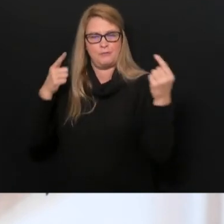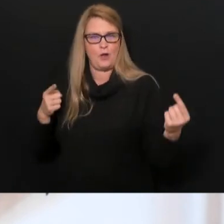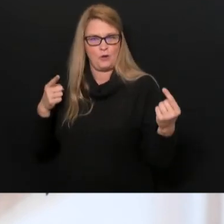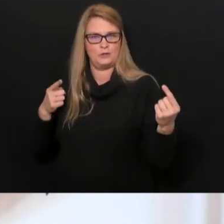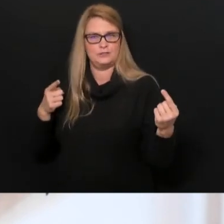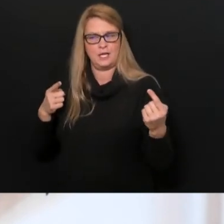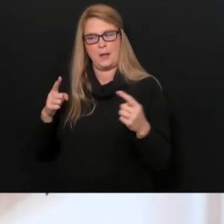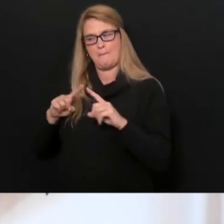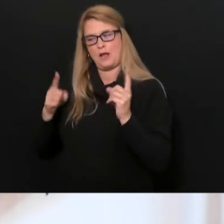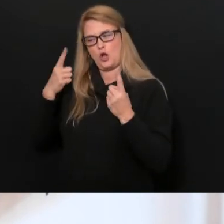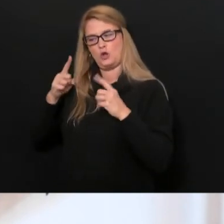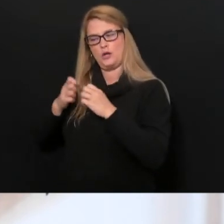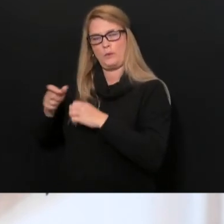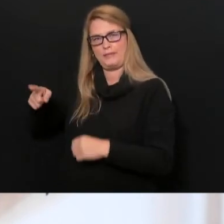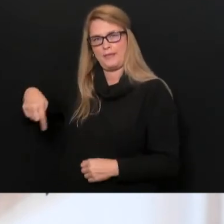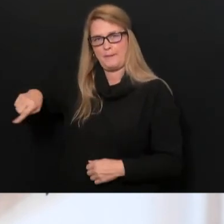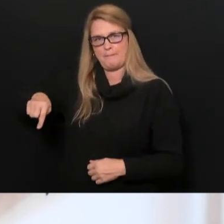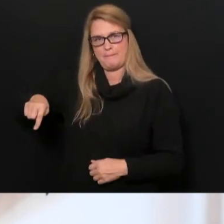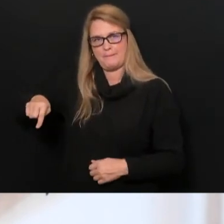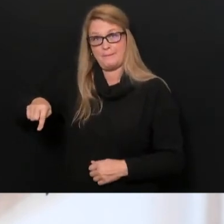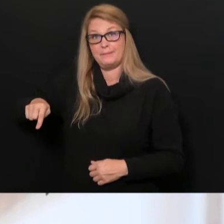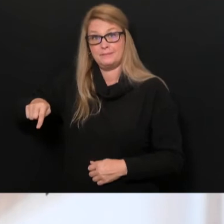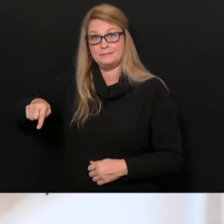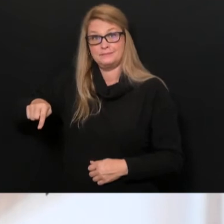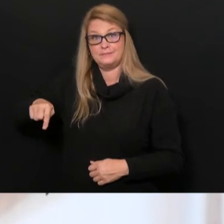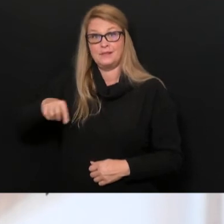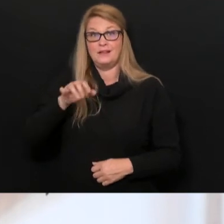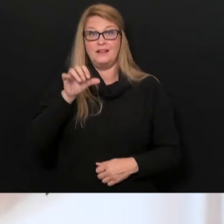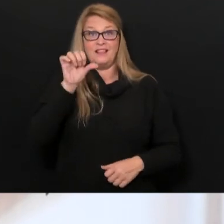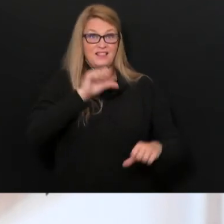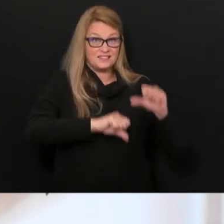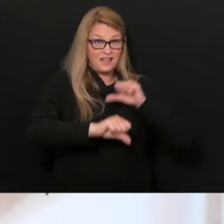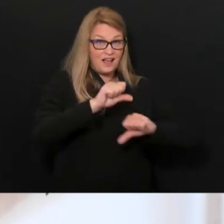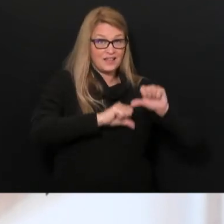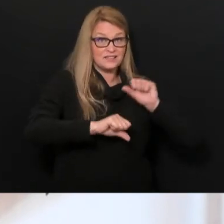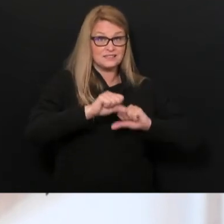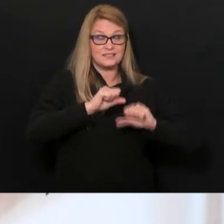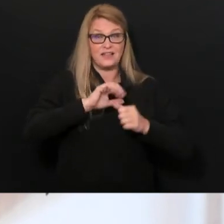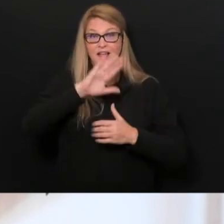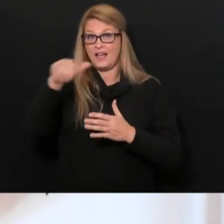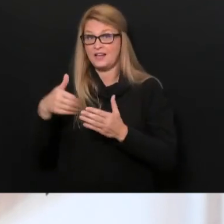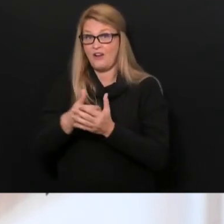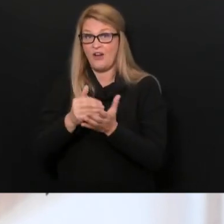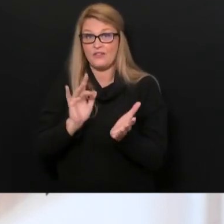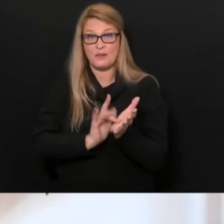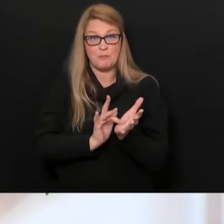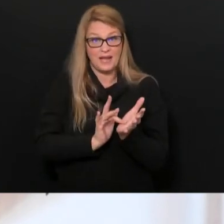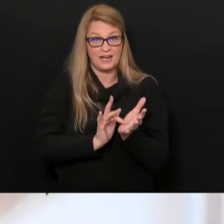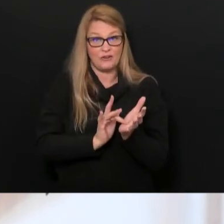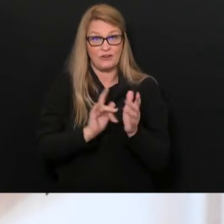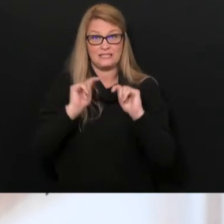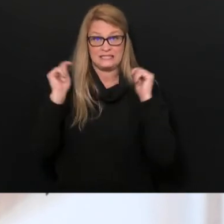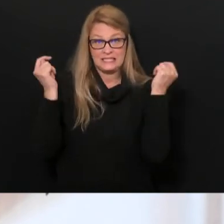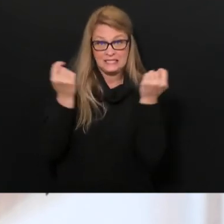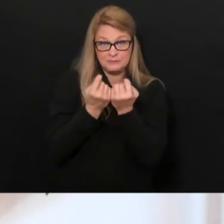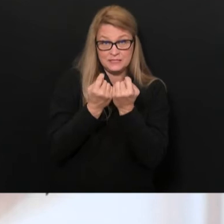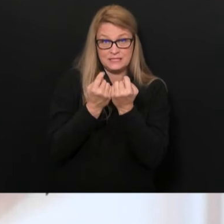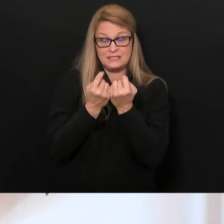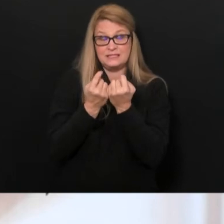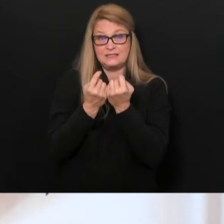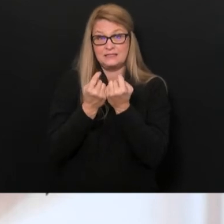on. Literally, the science and all the medical field to the very best